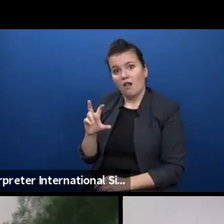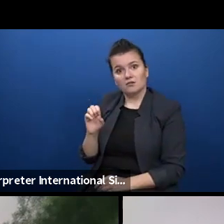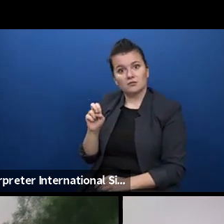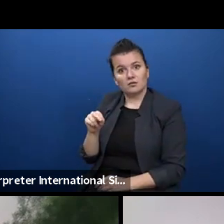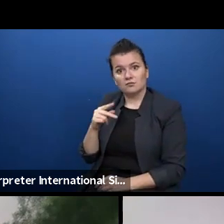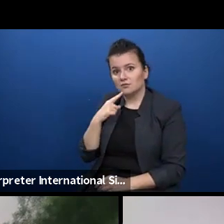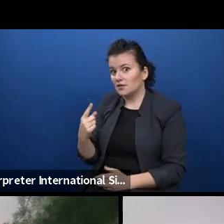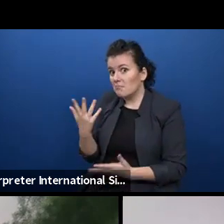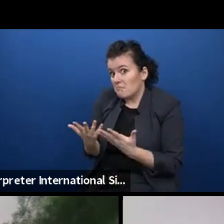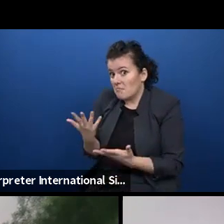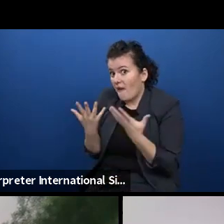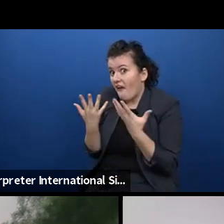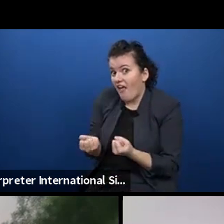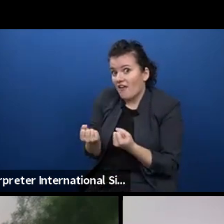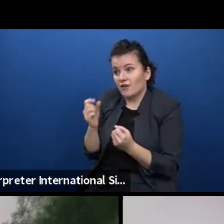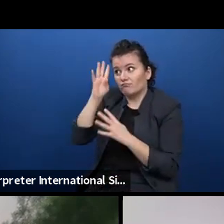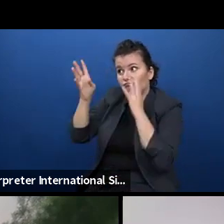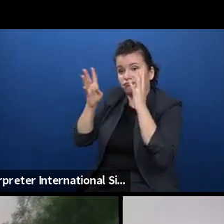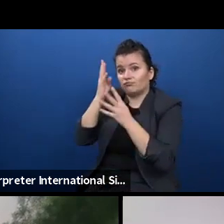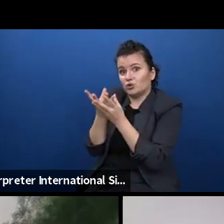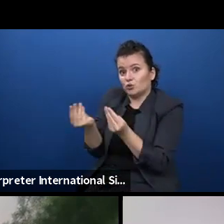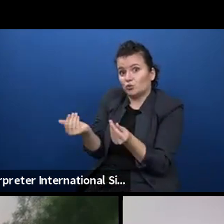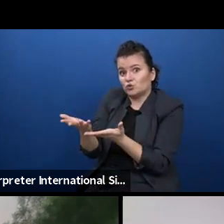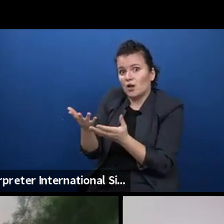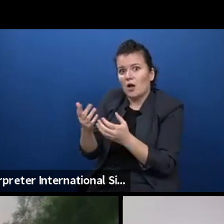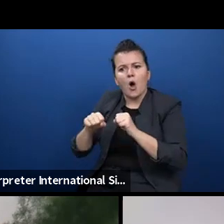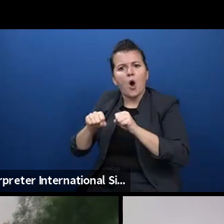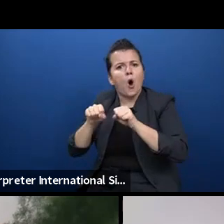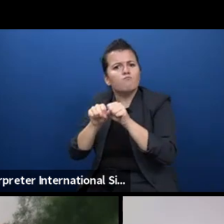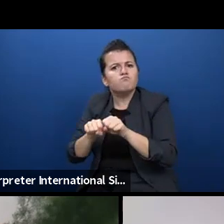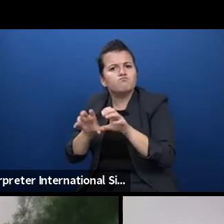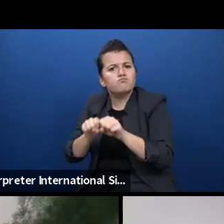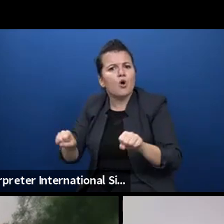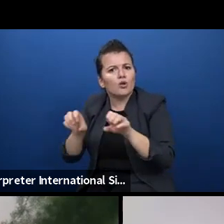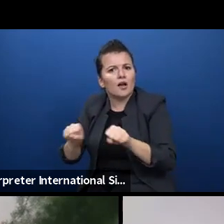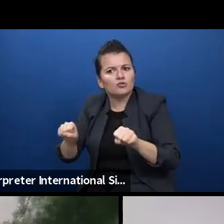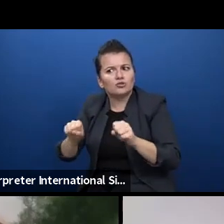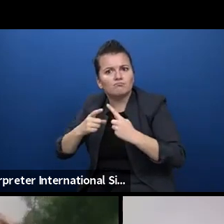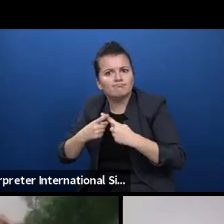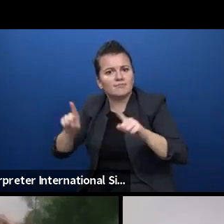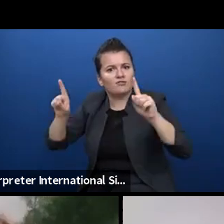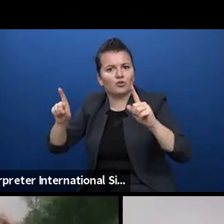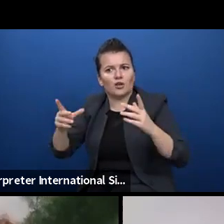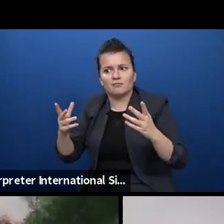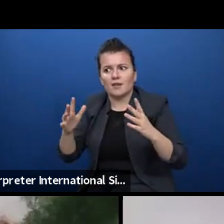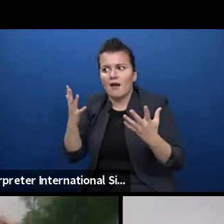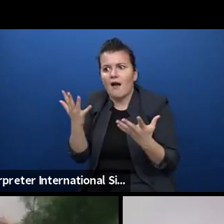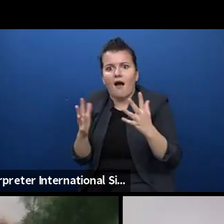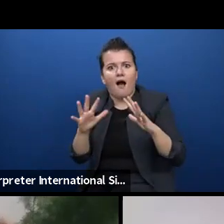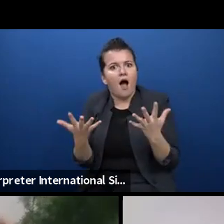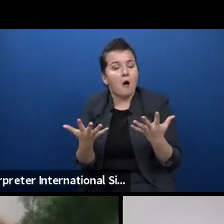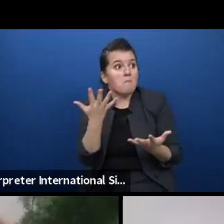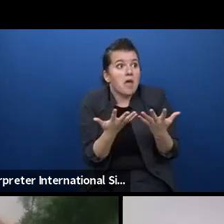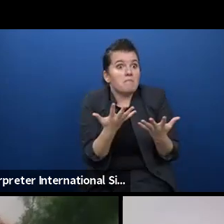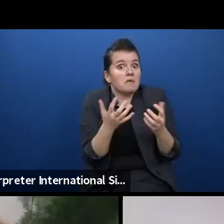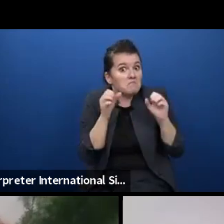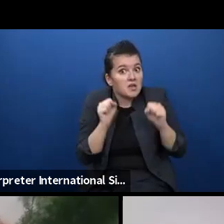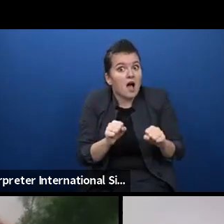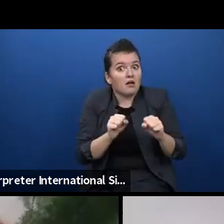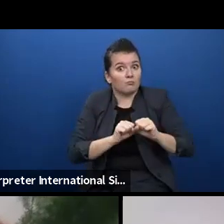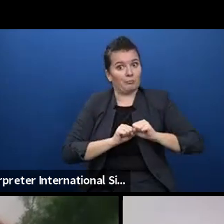solutions and productions that might also kind of reshape the way of how you don't need to travel for